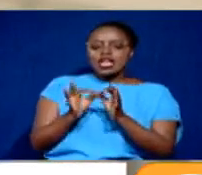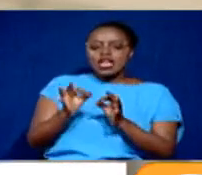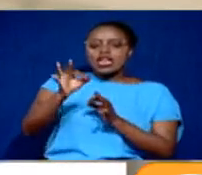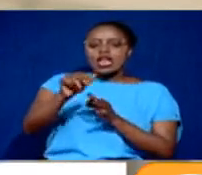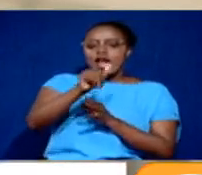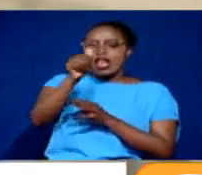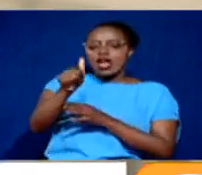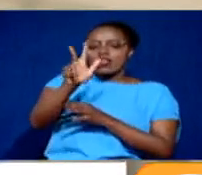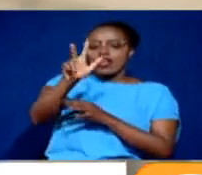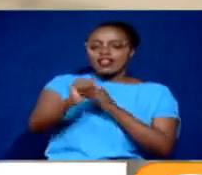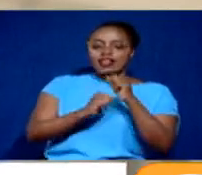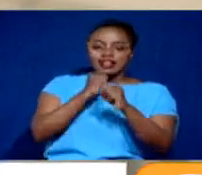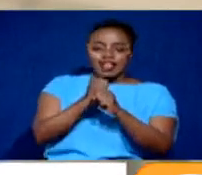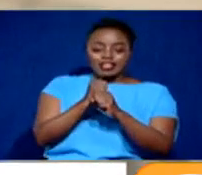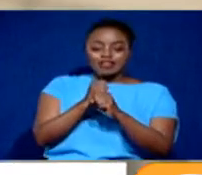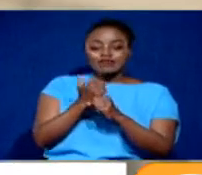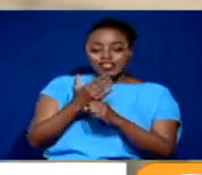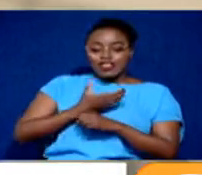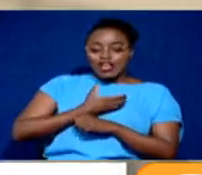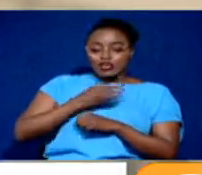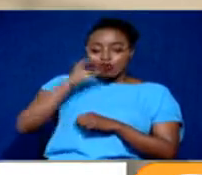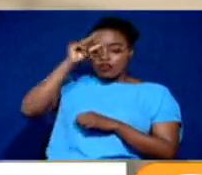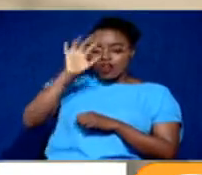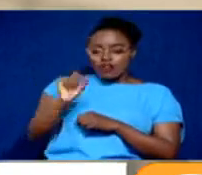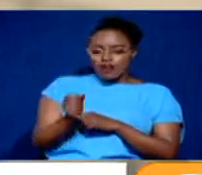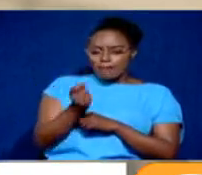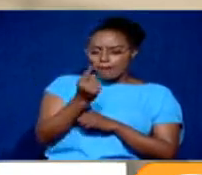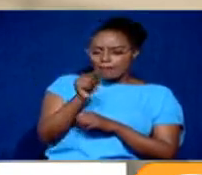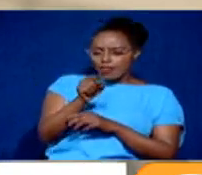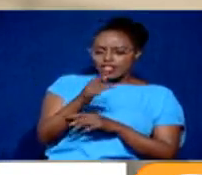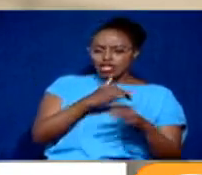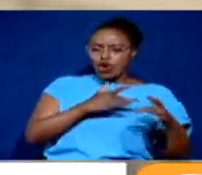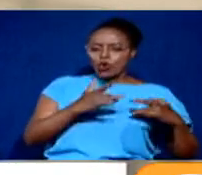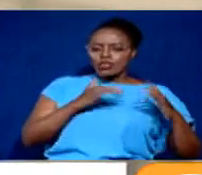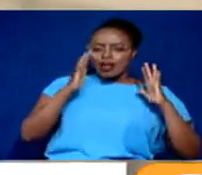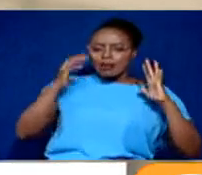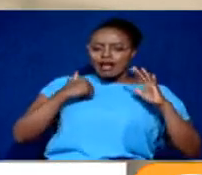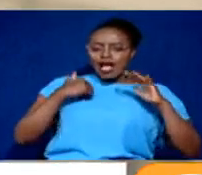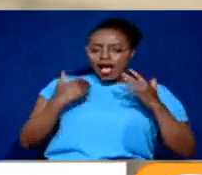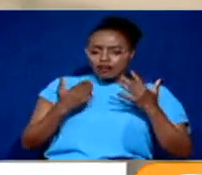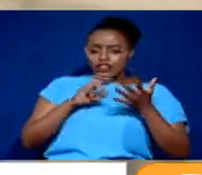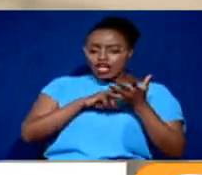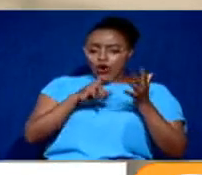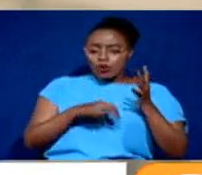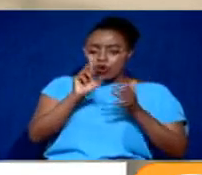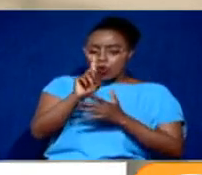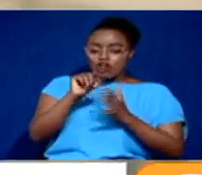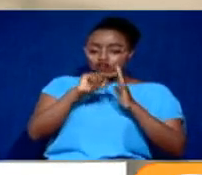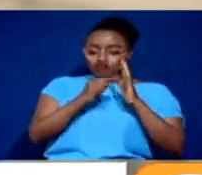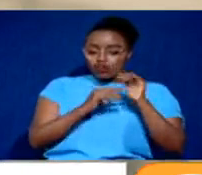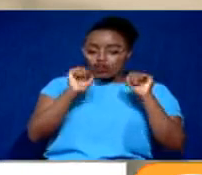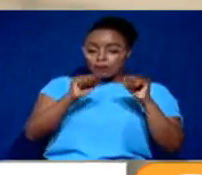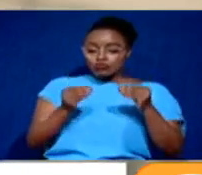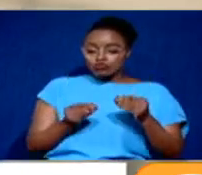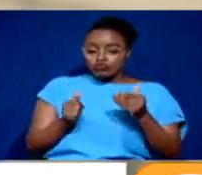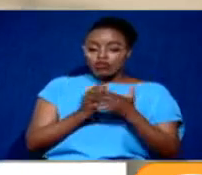for another 3 years. The Council of Governors raised equity concerns in the contract as one of the conditions to be